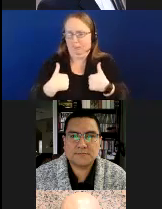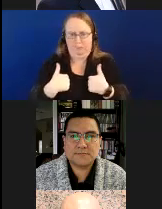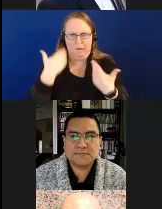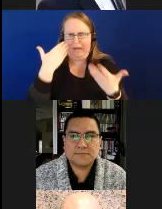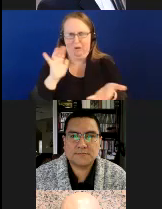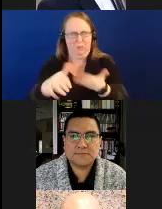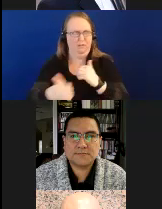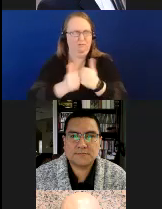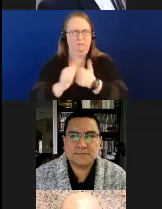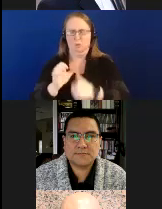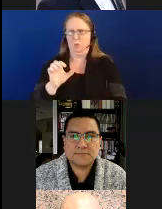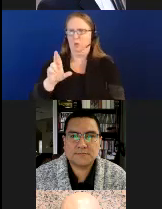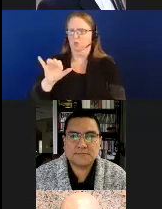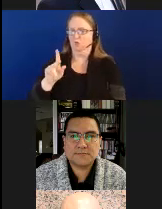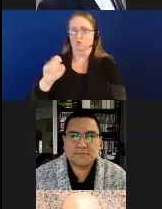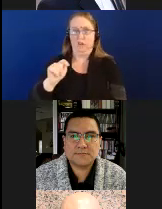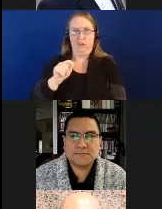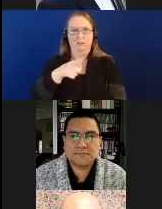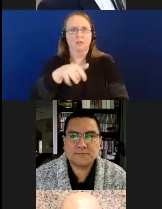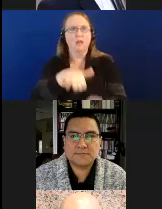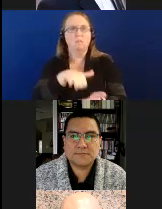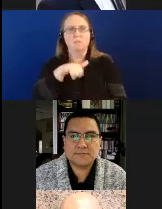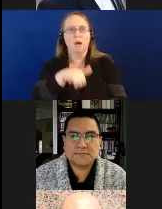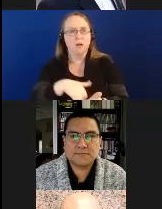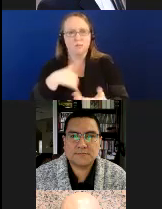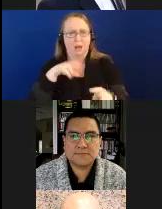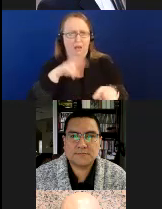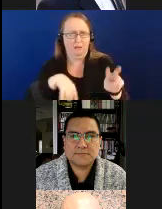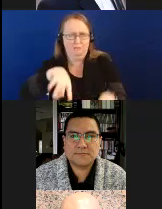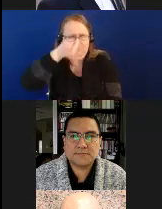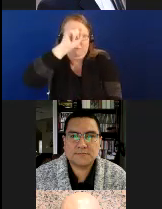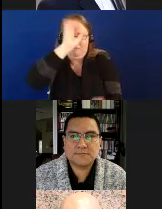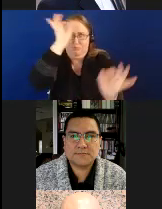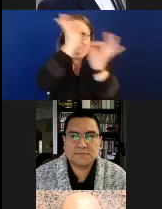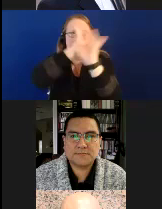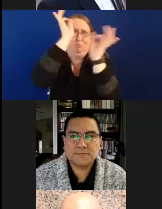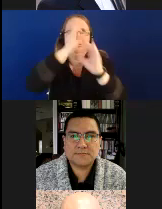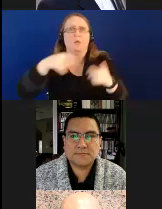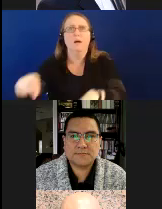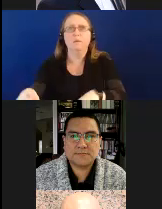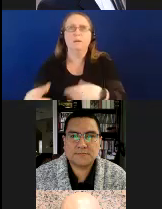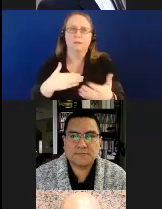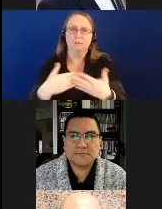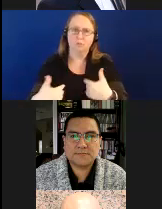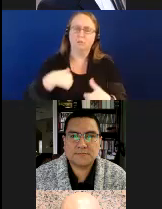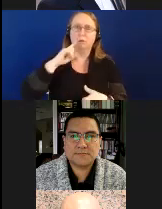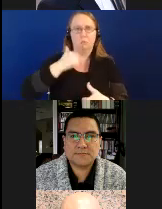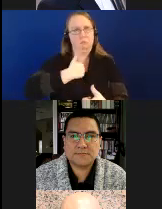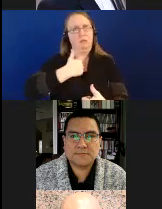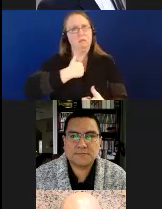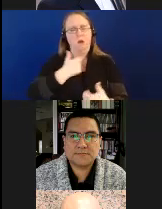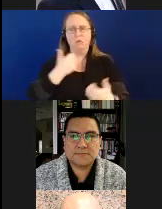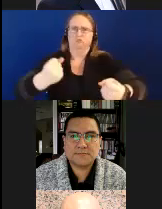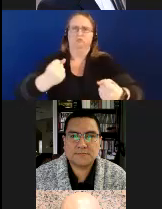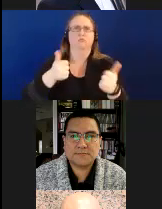of cricket, this is impossible for me. I have no clue what's going on in this passage, even though I consider myself a very, very